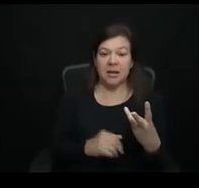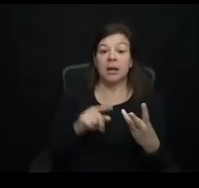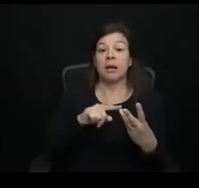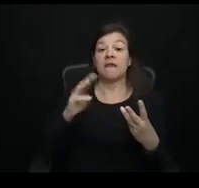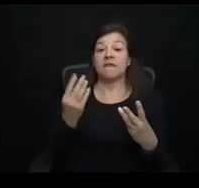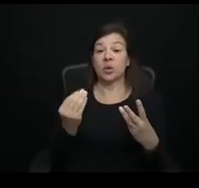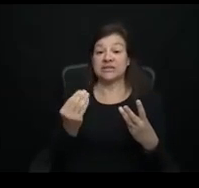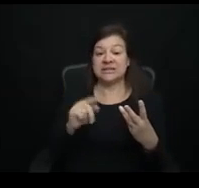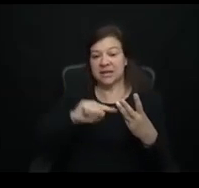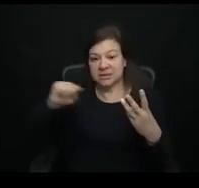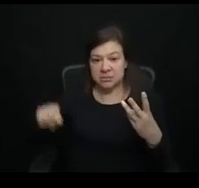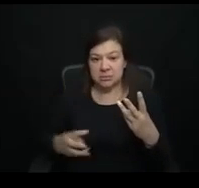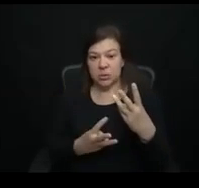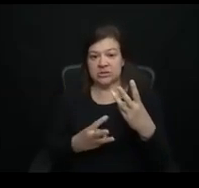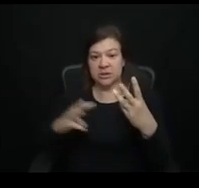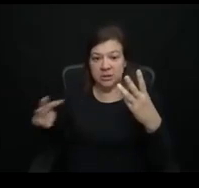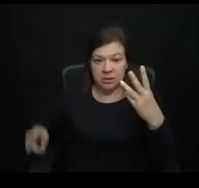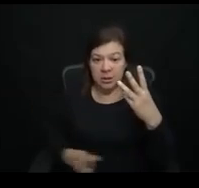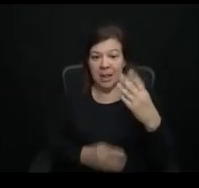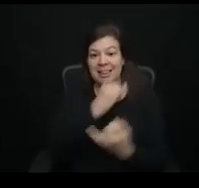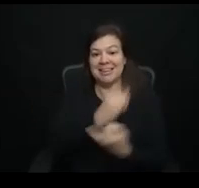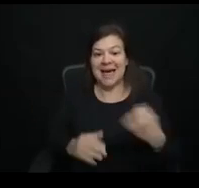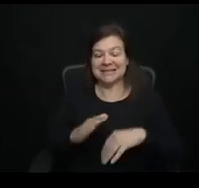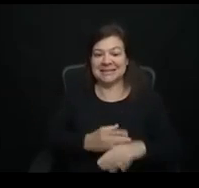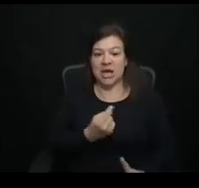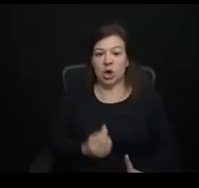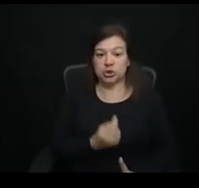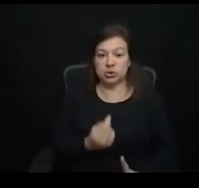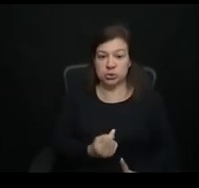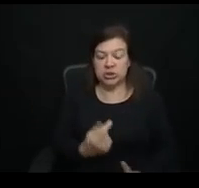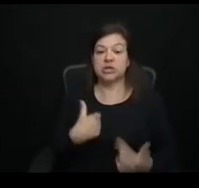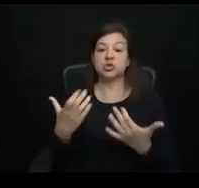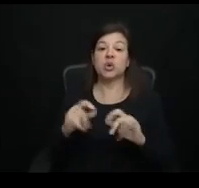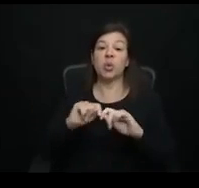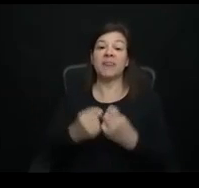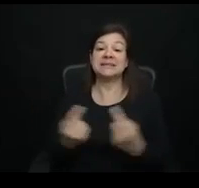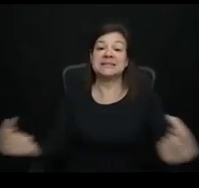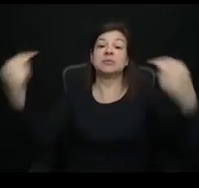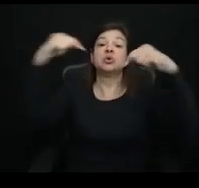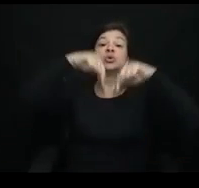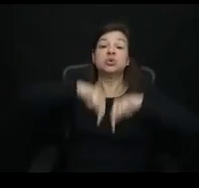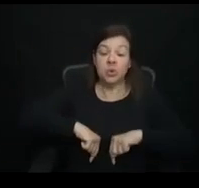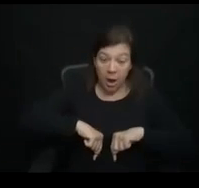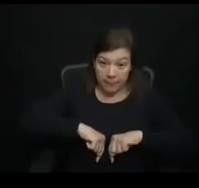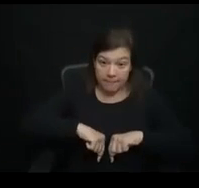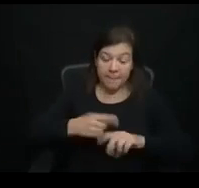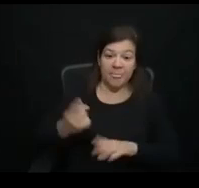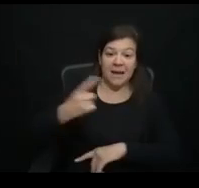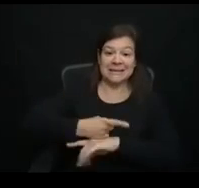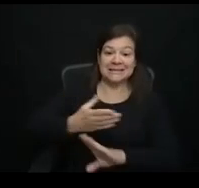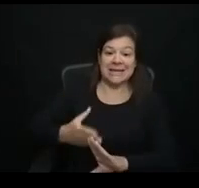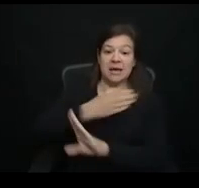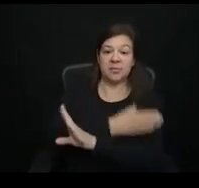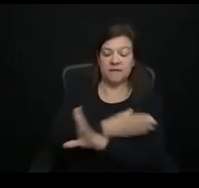days. Our last day would be on a Tuesday. Thus, we want to get a team to come in, this time Alaska team, to come in, and we can give